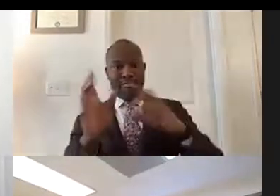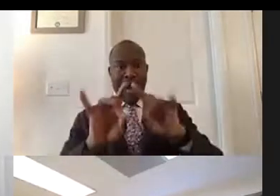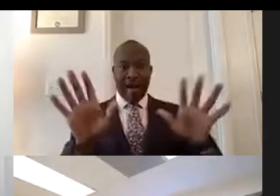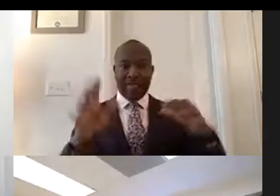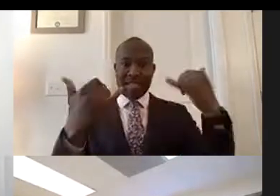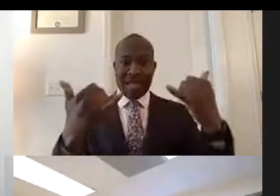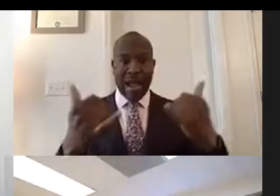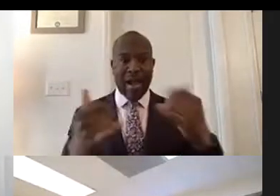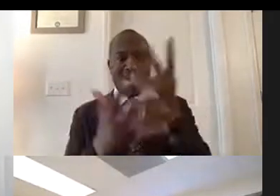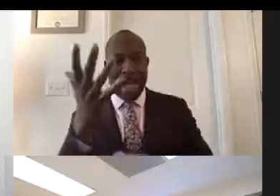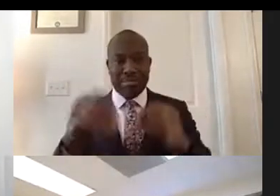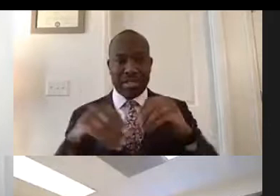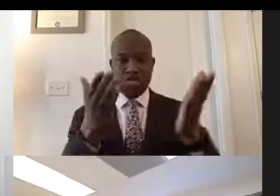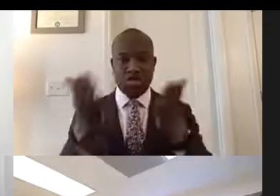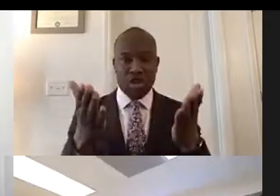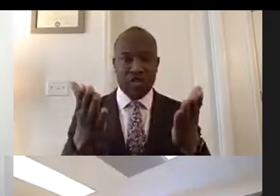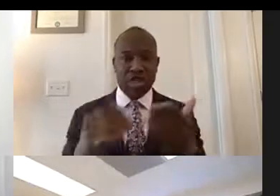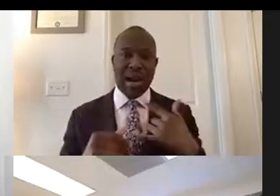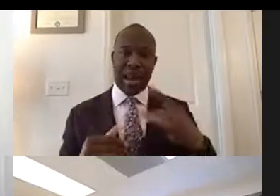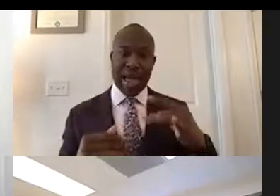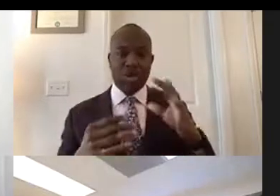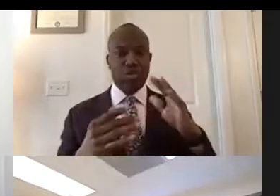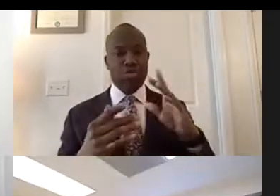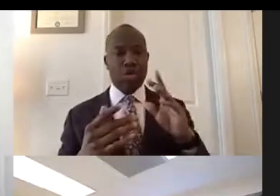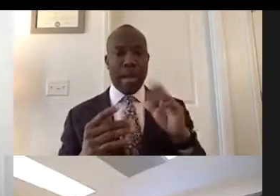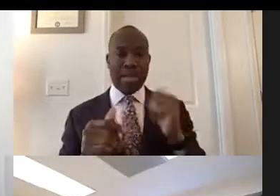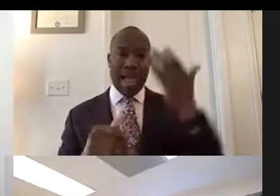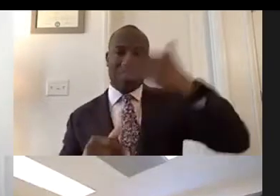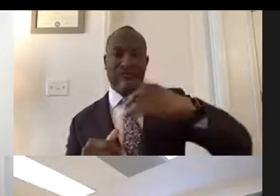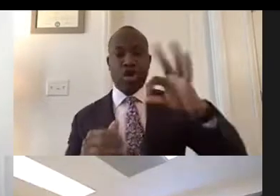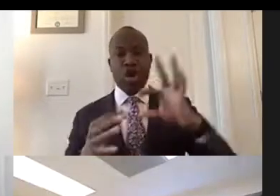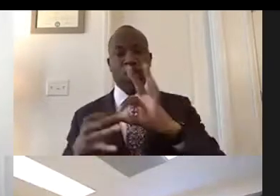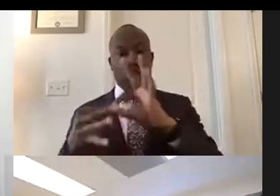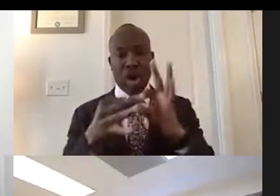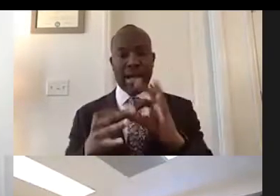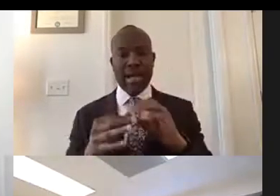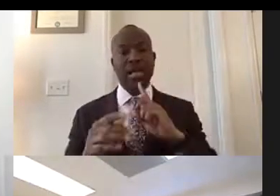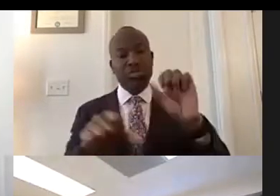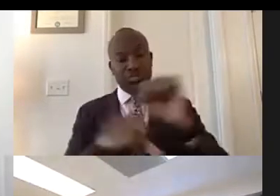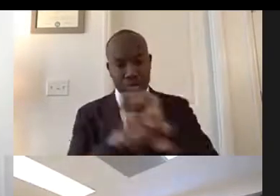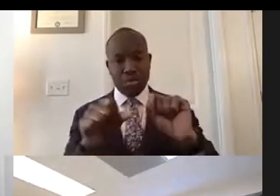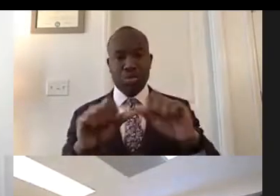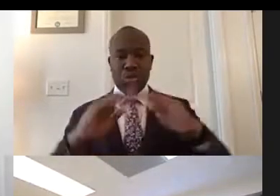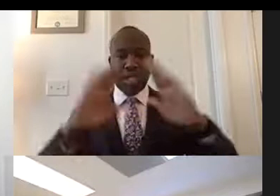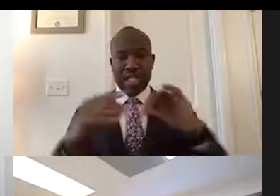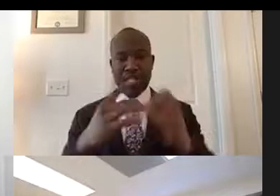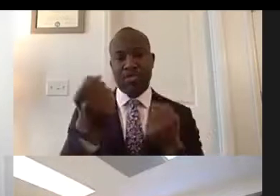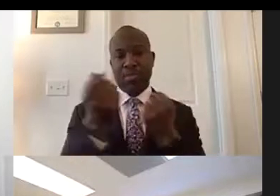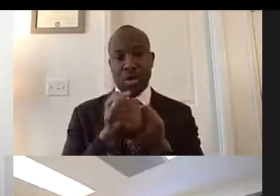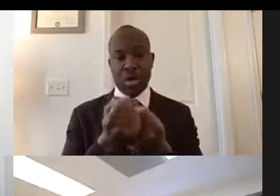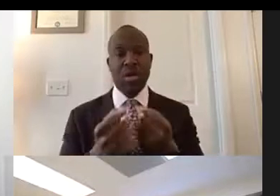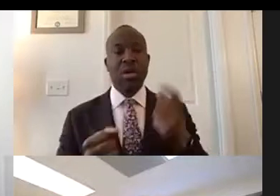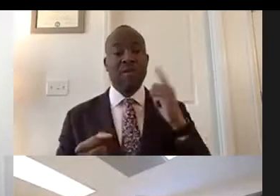disabilities, where we're seeing the glaring gaps that are happening. And so we want